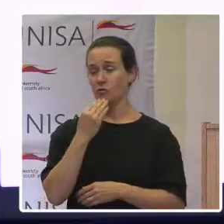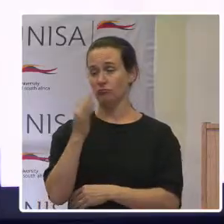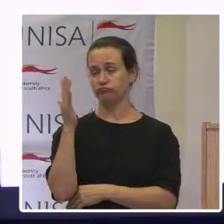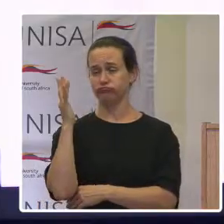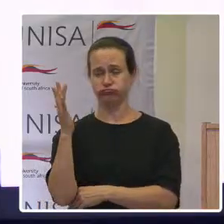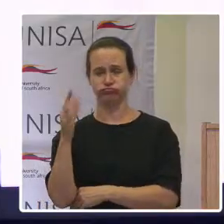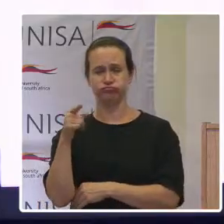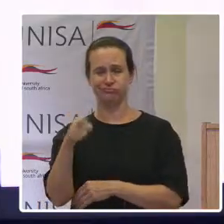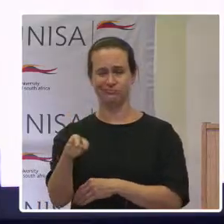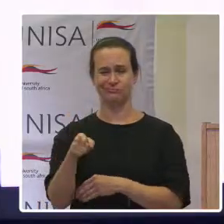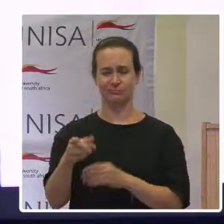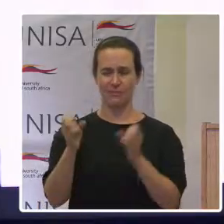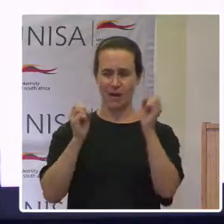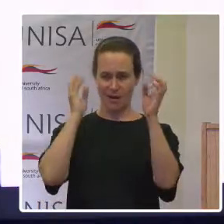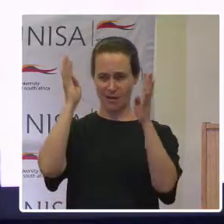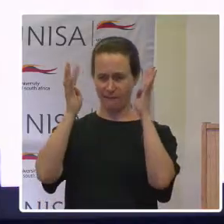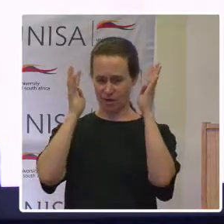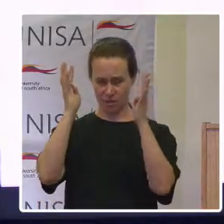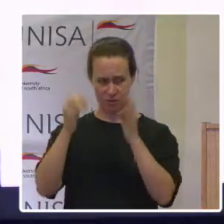of innovation.